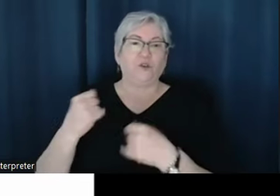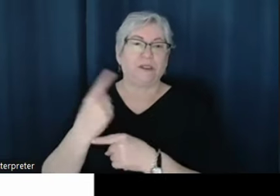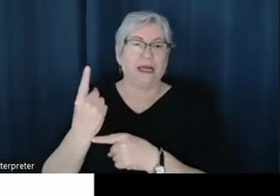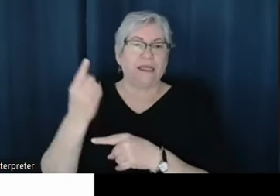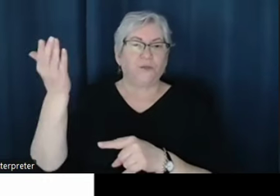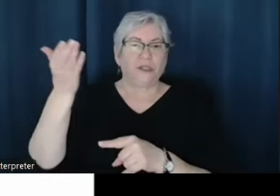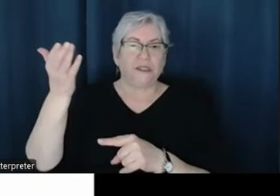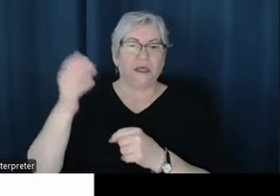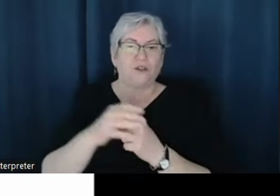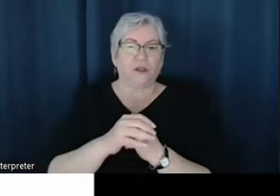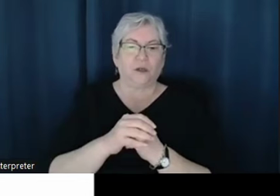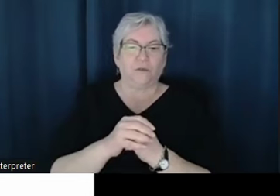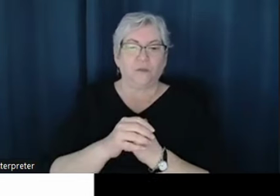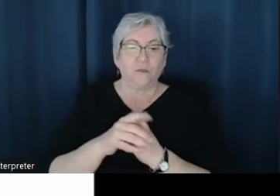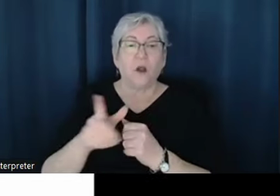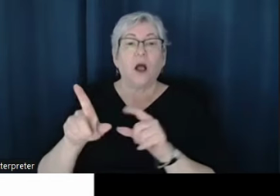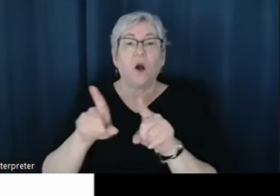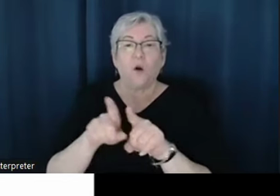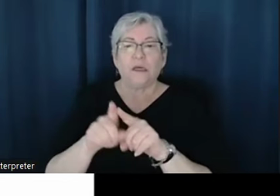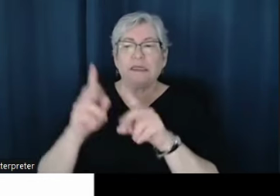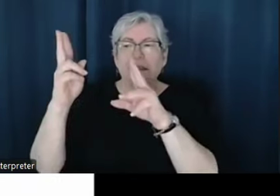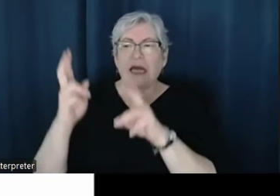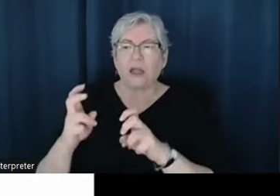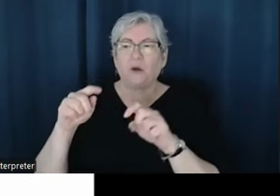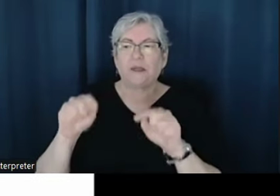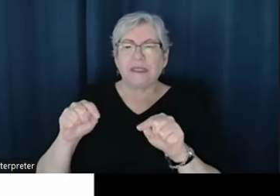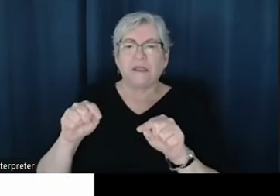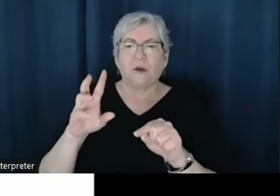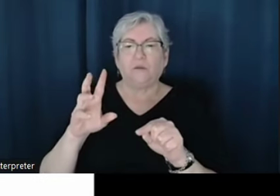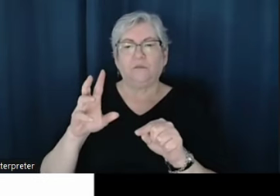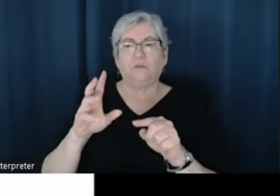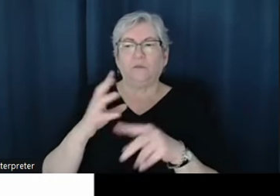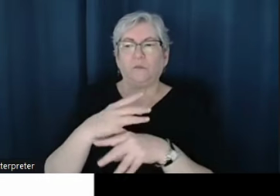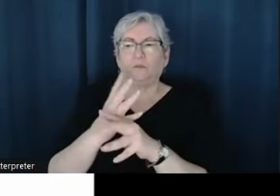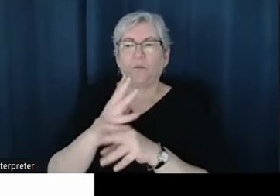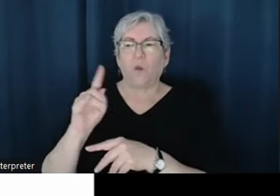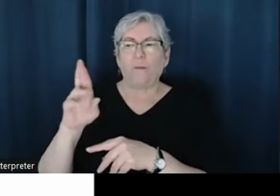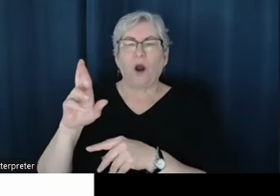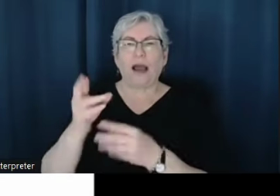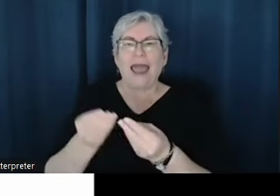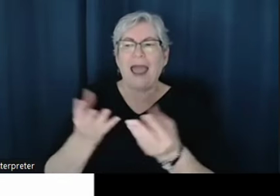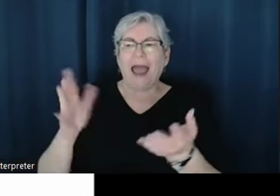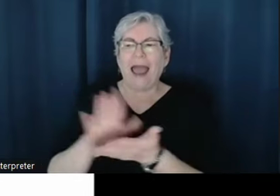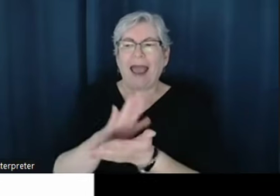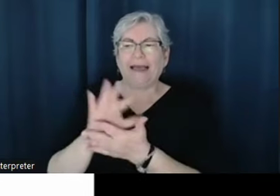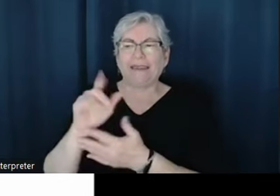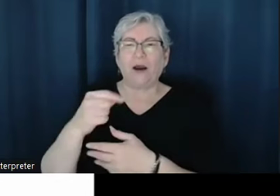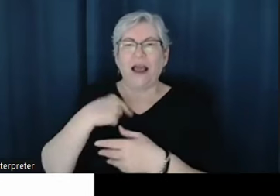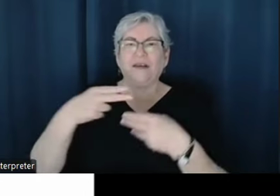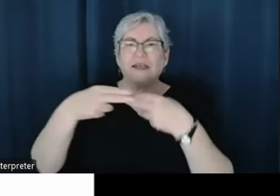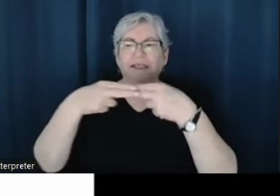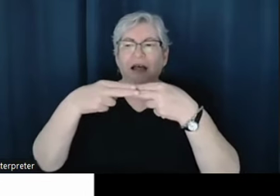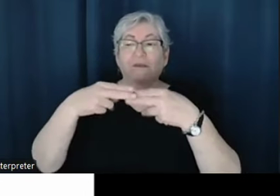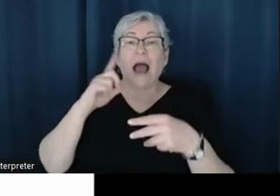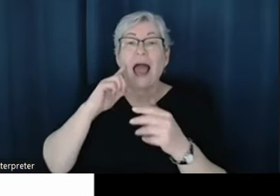presentation. You can also download the webinar handout, which is the slides in PDF